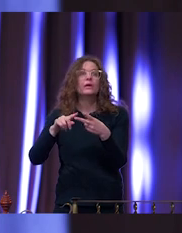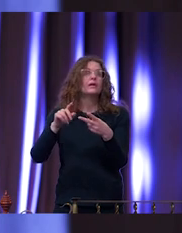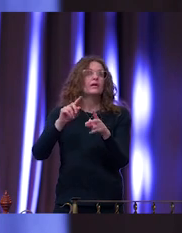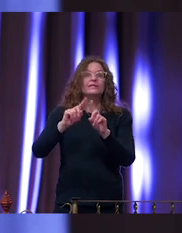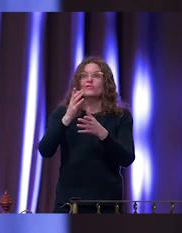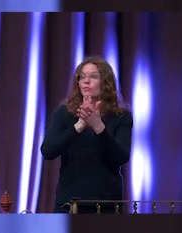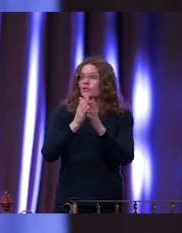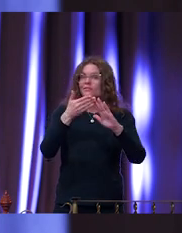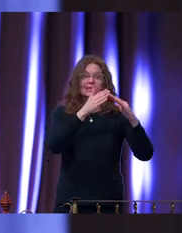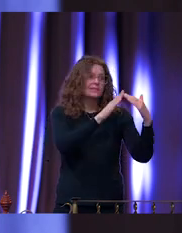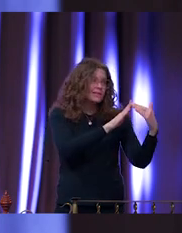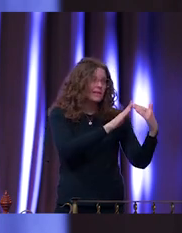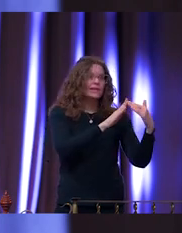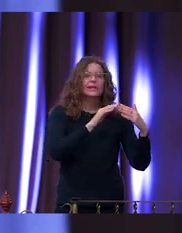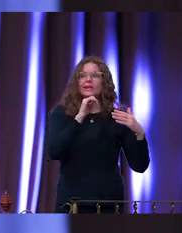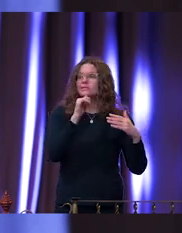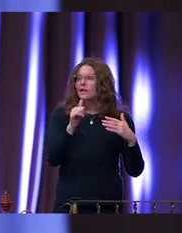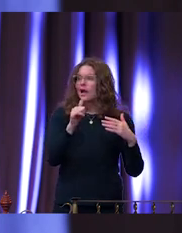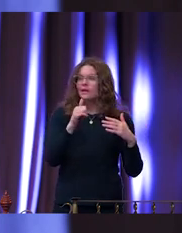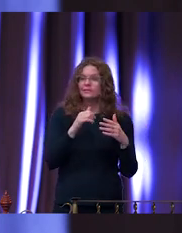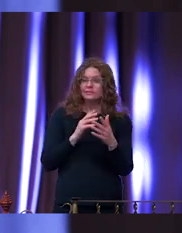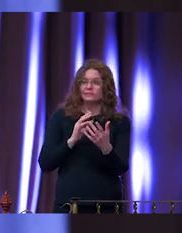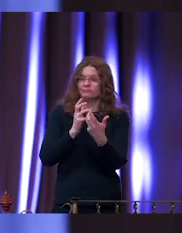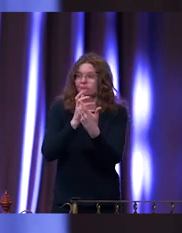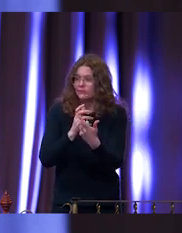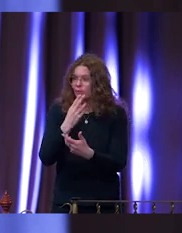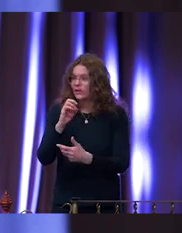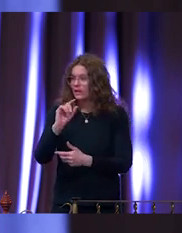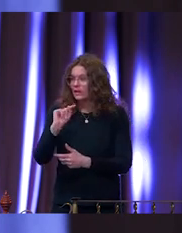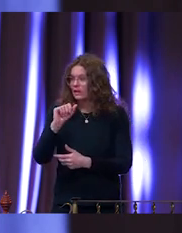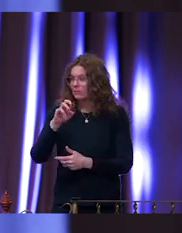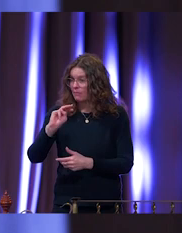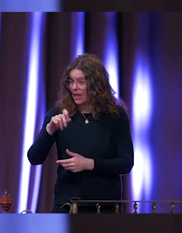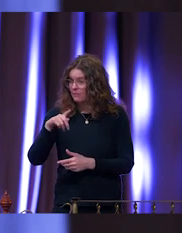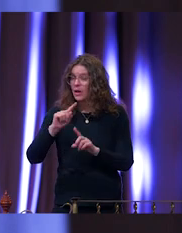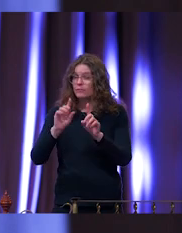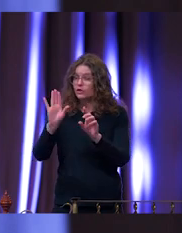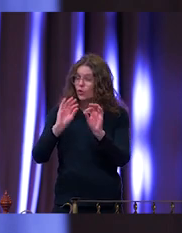parts of the city that aren't specifically within the heat map, and you your organization does do